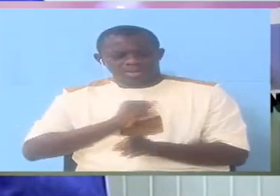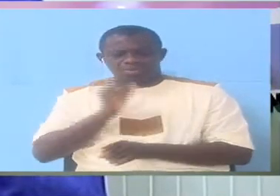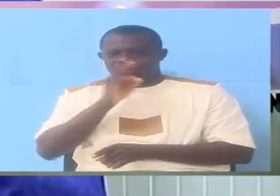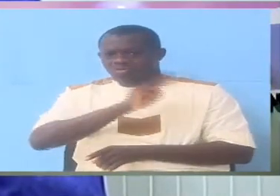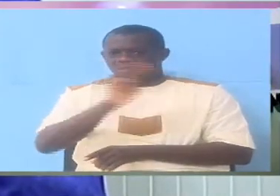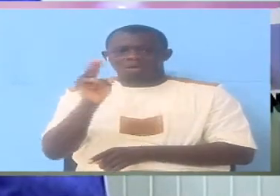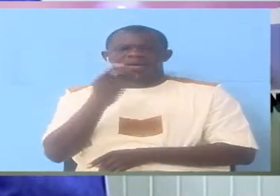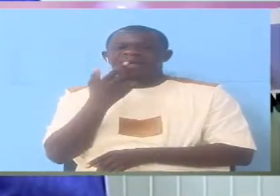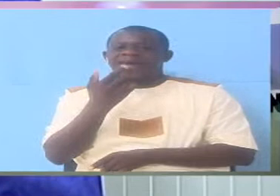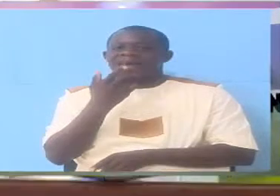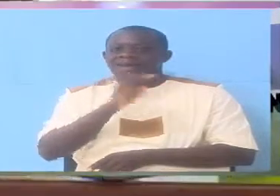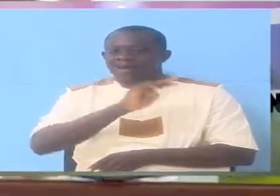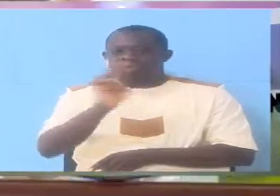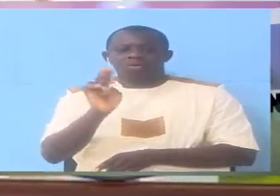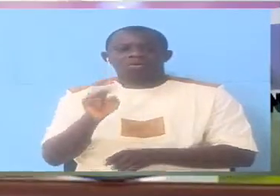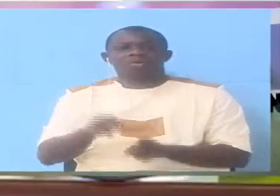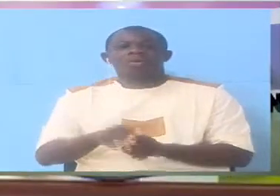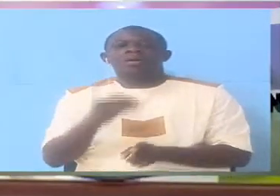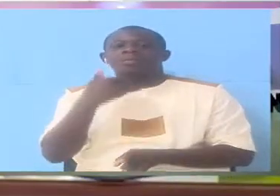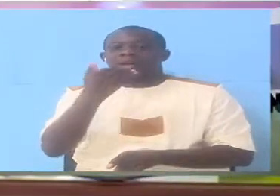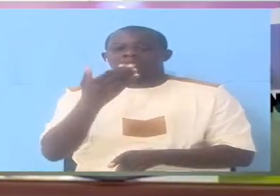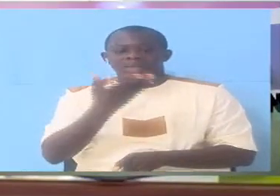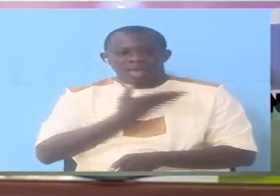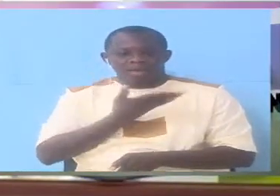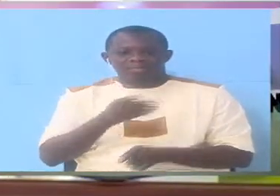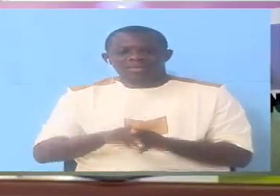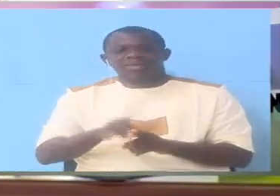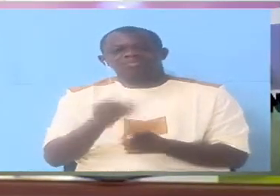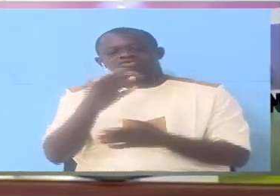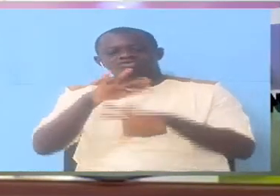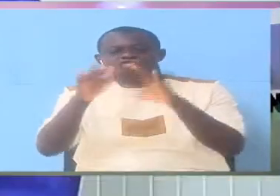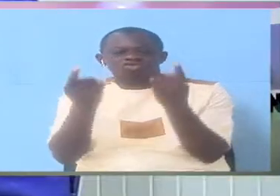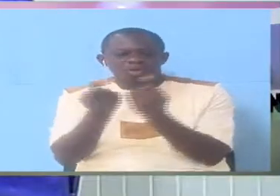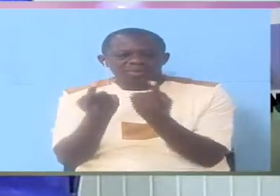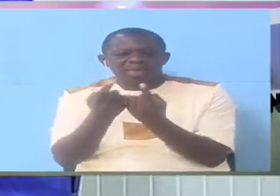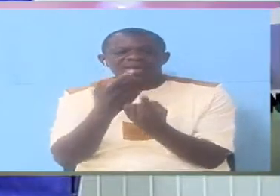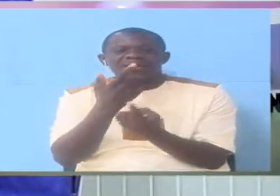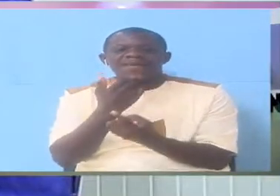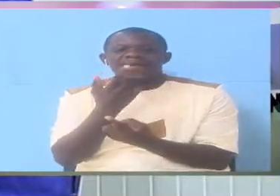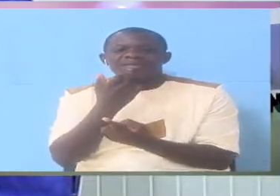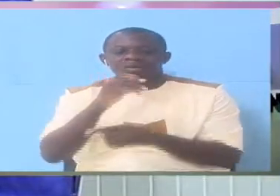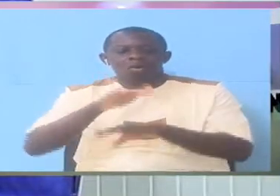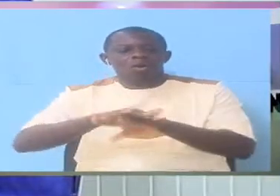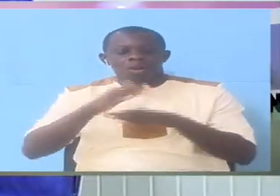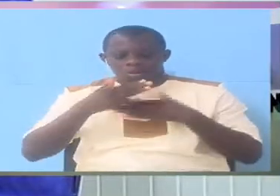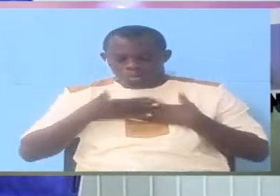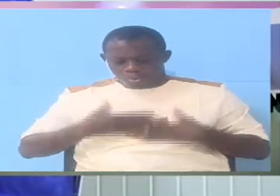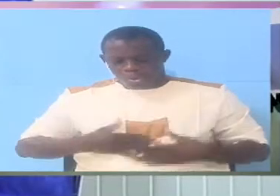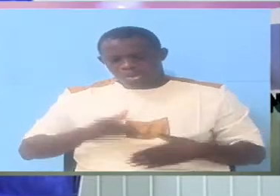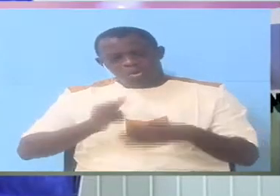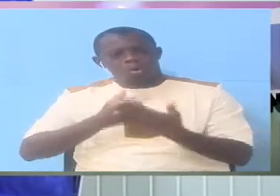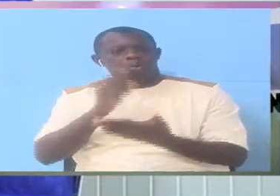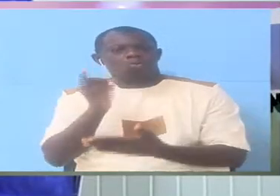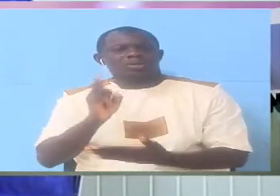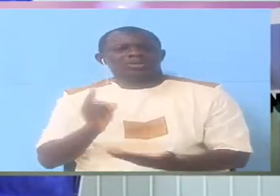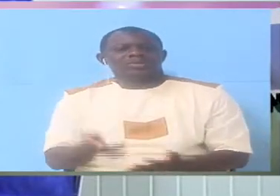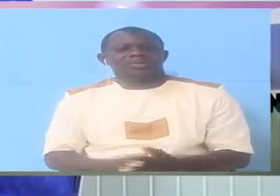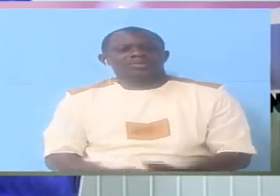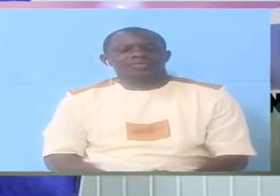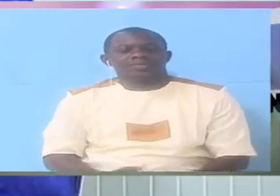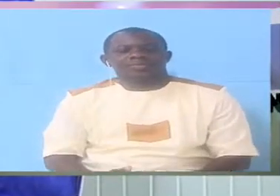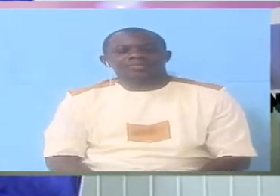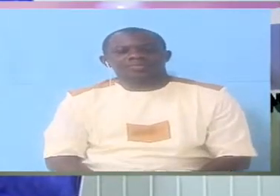Then I asked Did he have red on something red on him? Saying for family nyimbala for family be choking